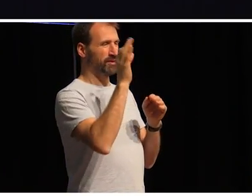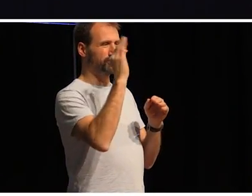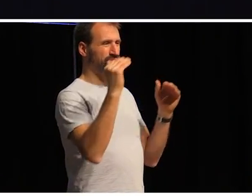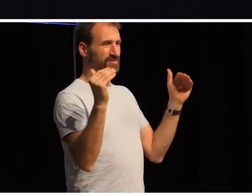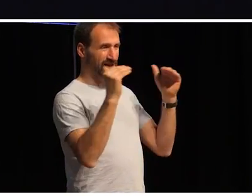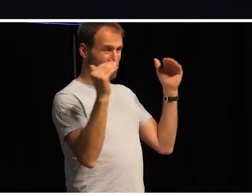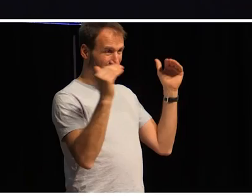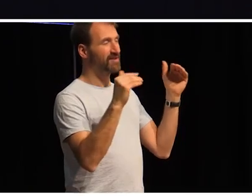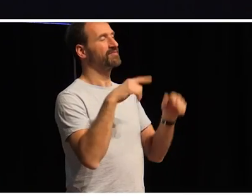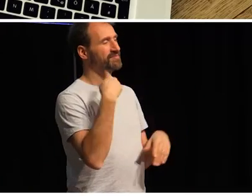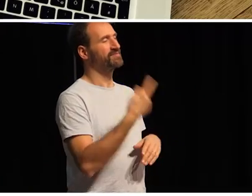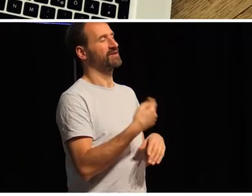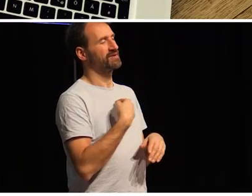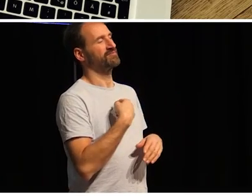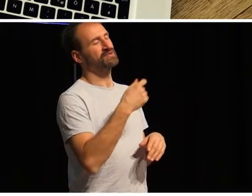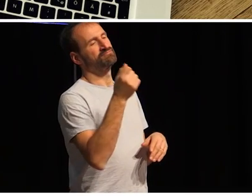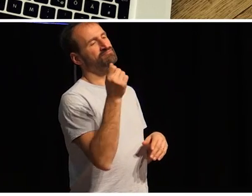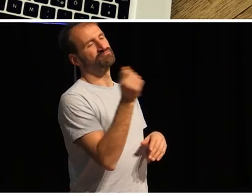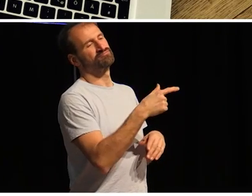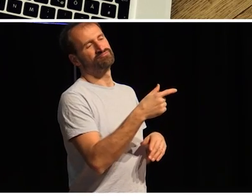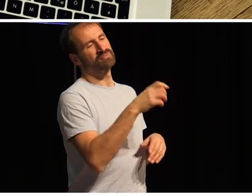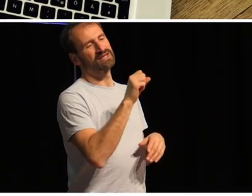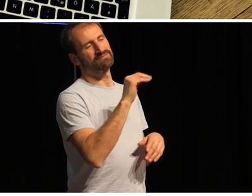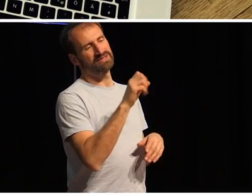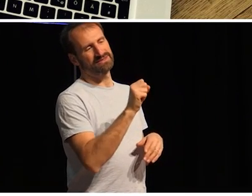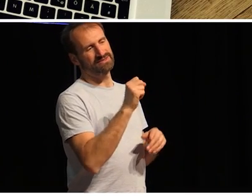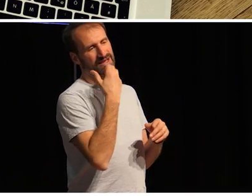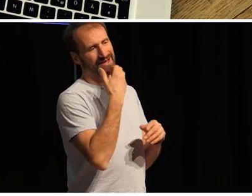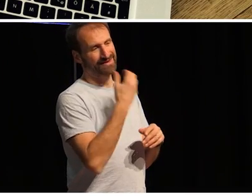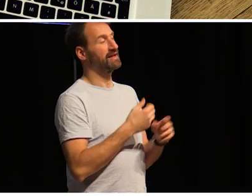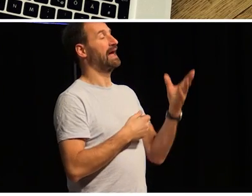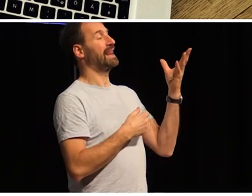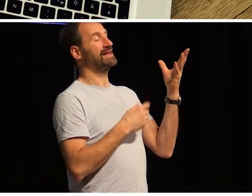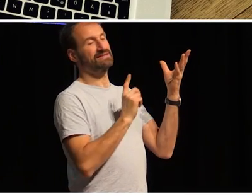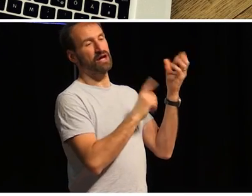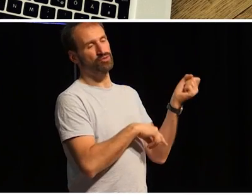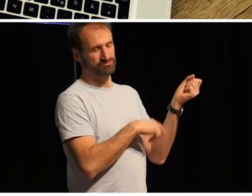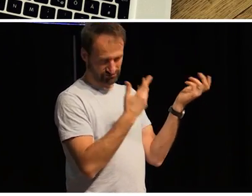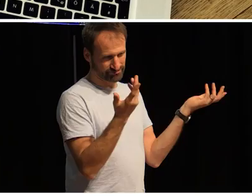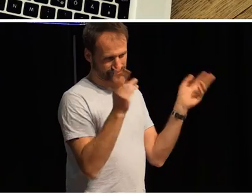SMS message that the light has gone out. So thanks a lot, and